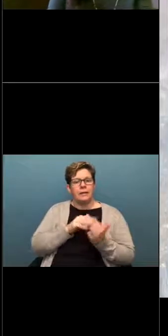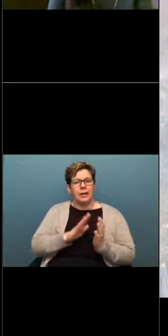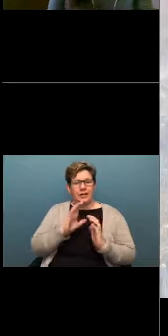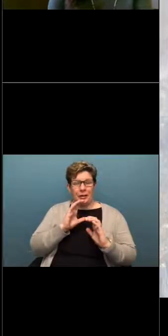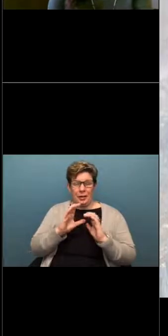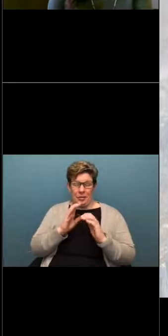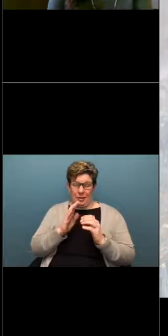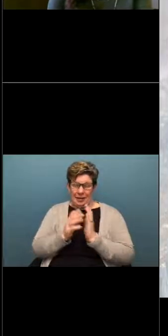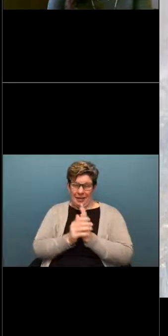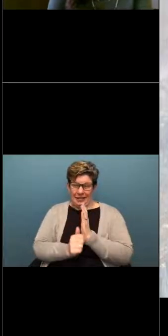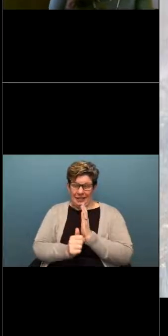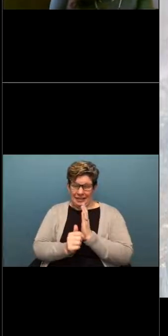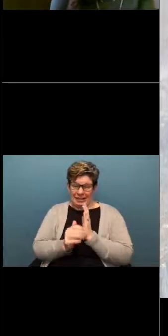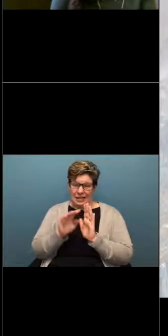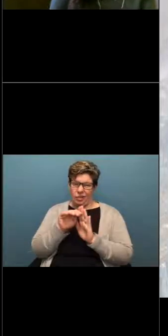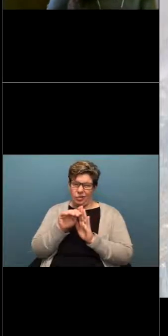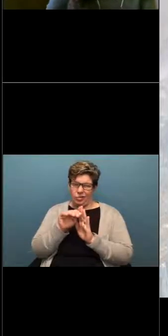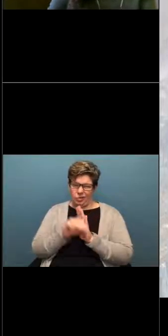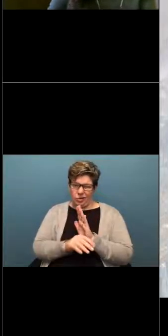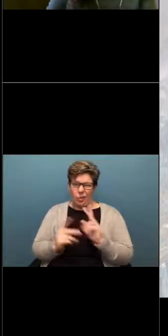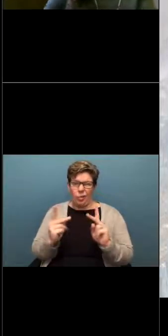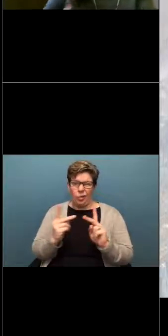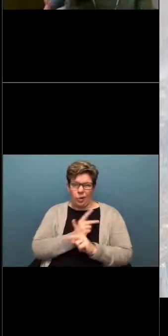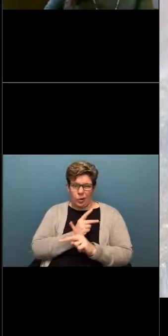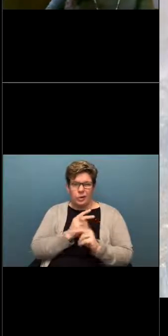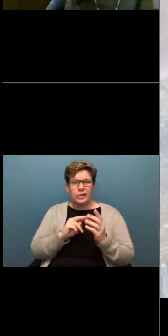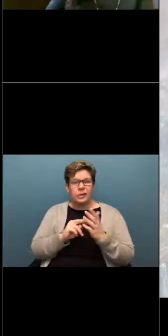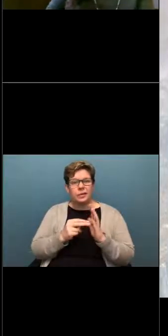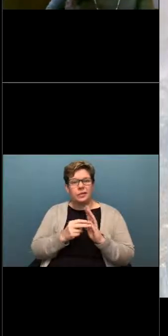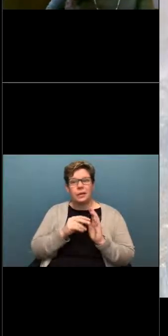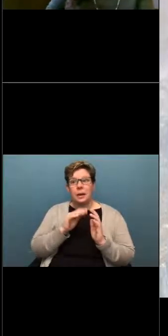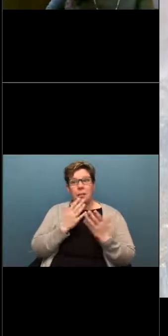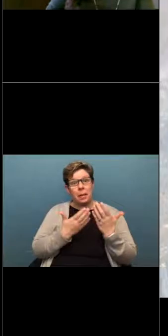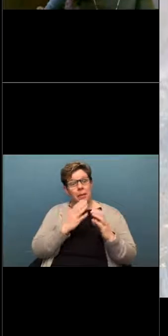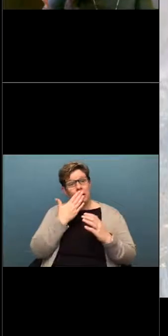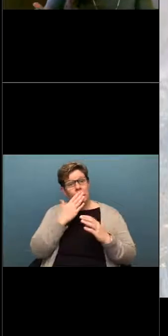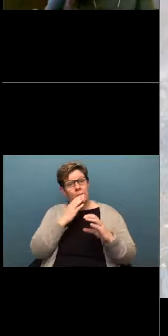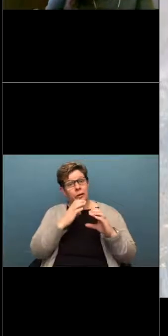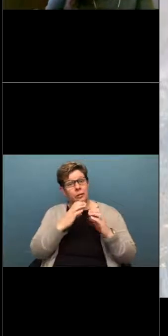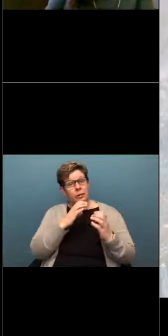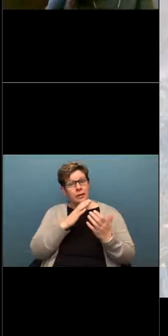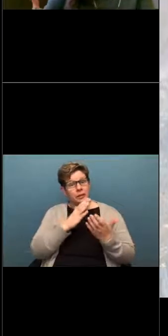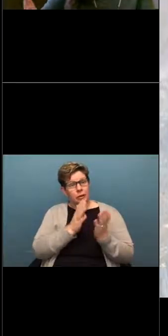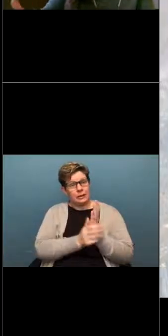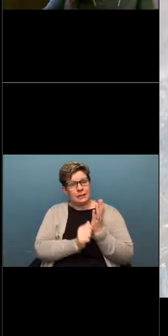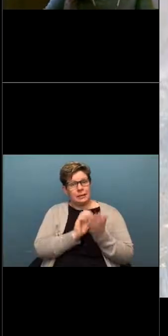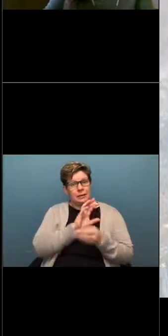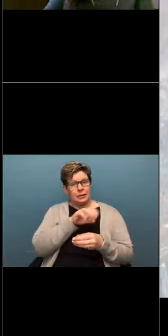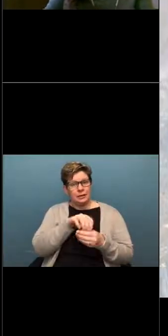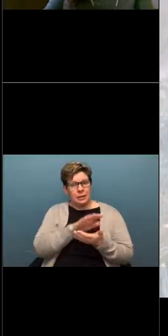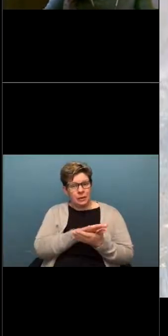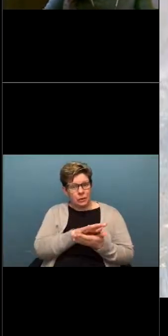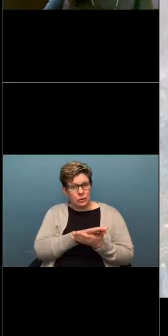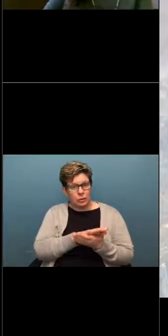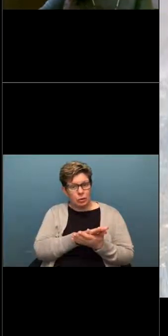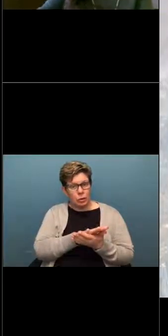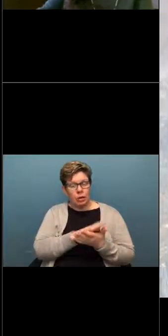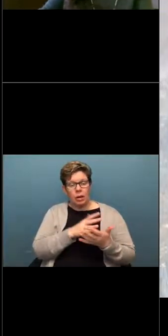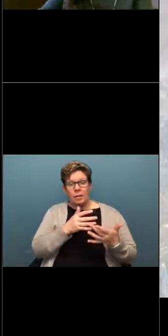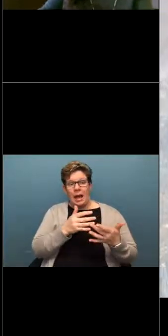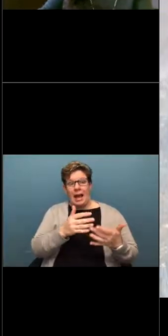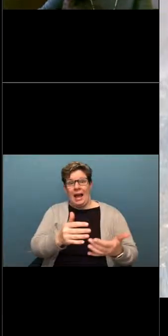skills can possibly deteriorate. Meaning if you had good communication skills coming into school, they might not be intact